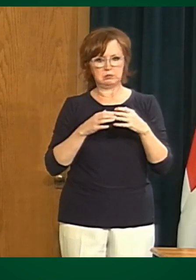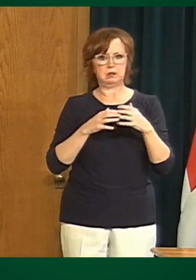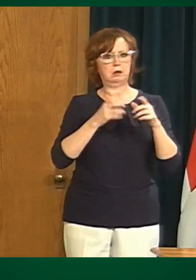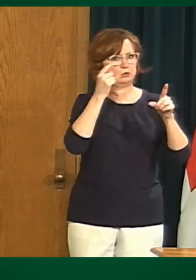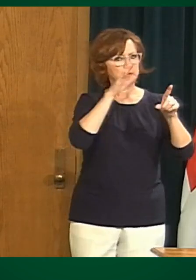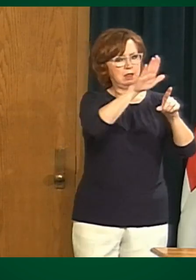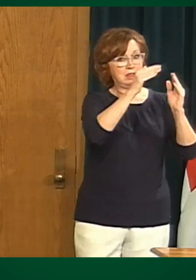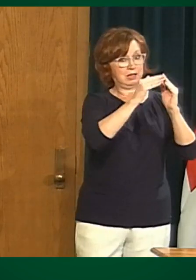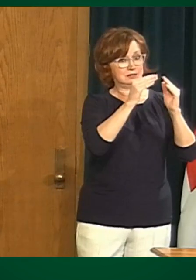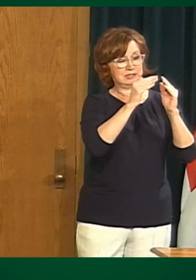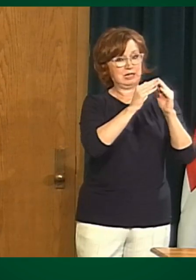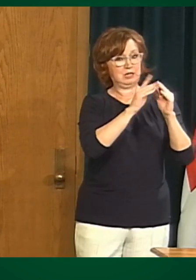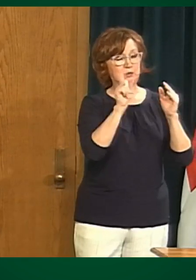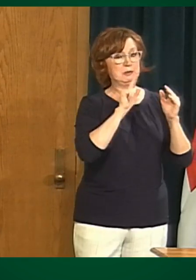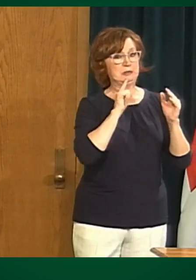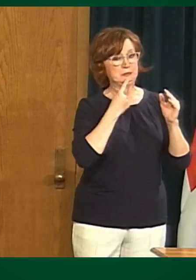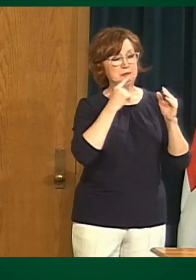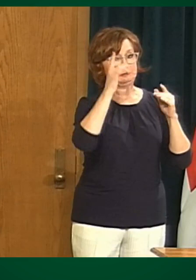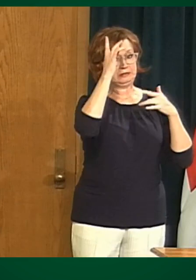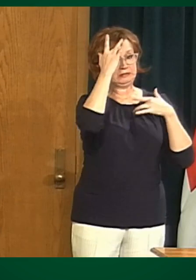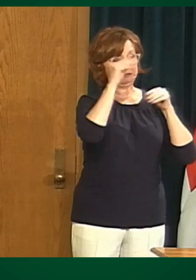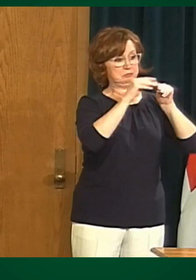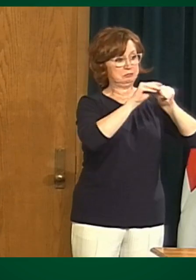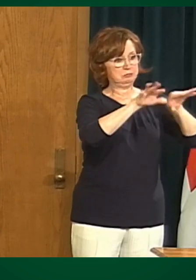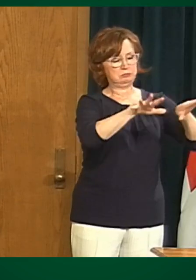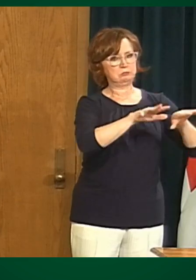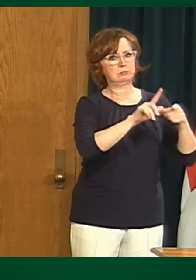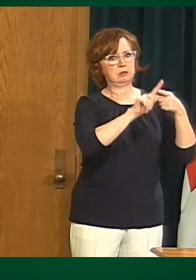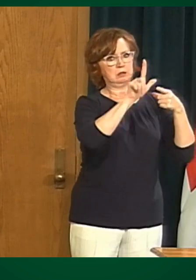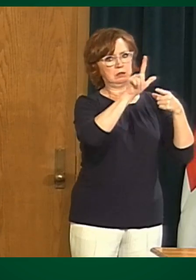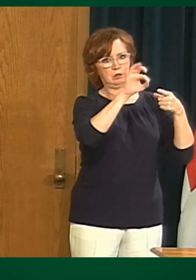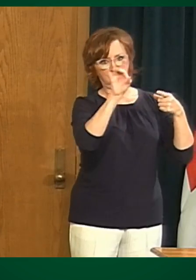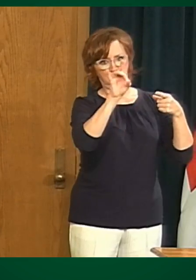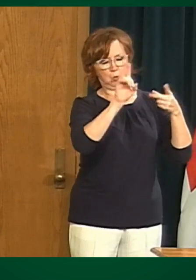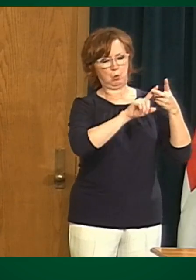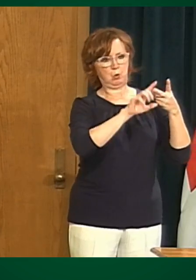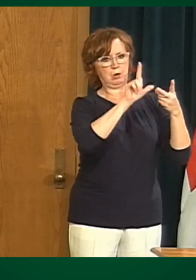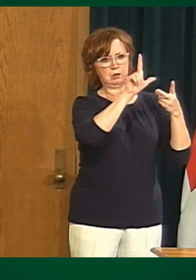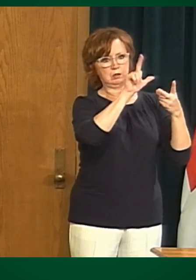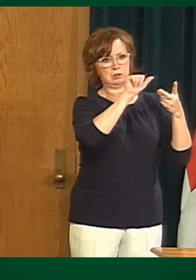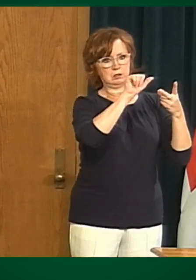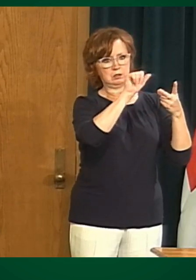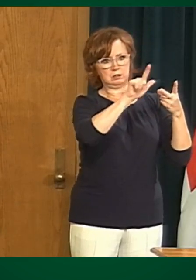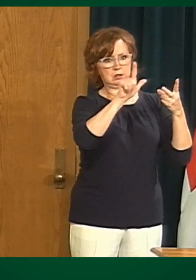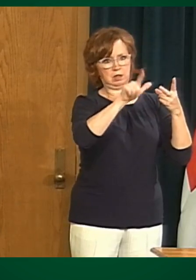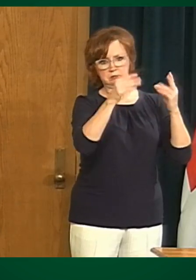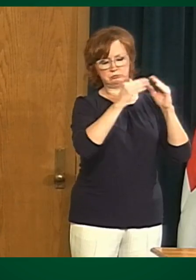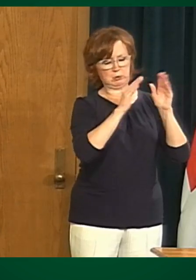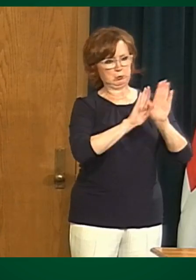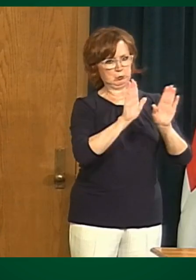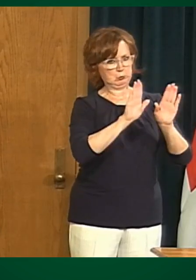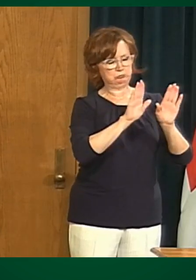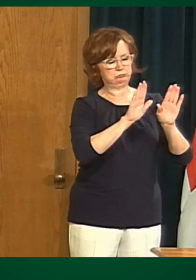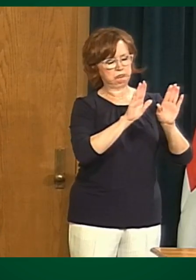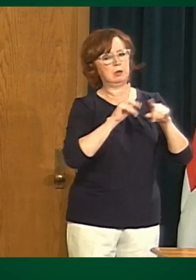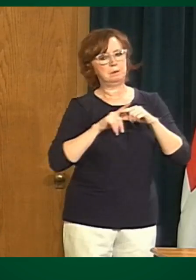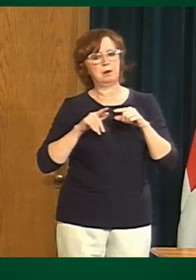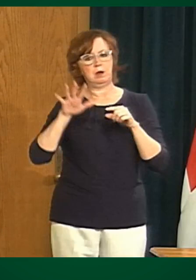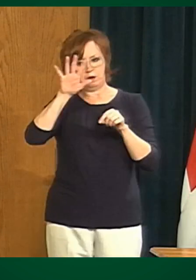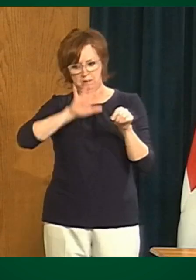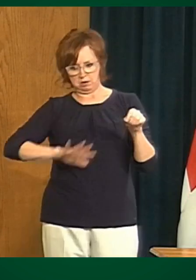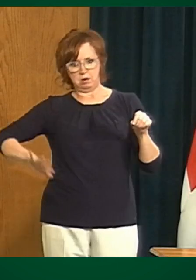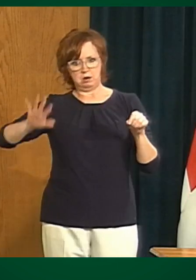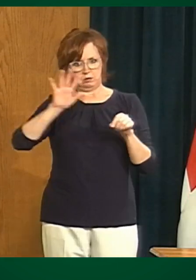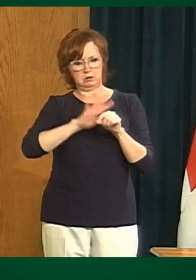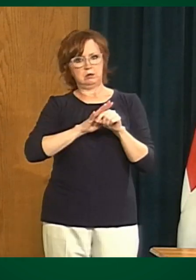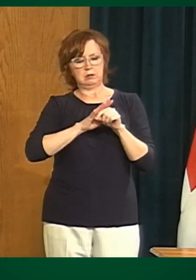outbreaks, which could include parts of Lloydminster or Loche, but in other settings you can now cautiously do that,